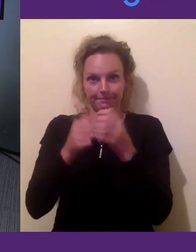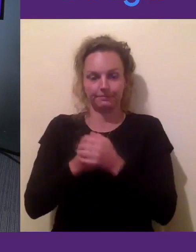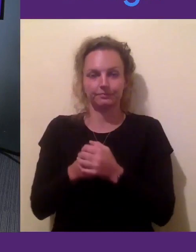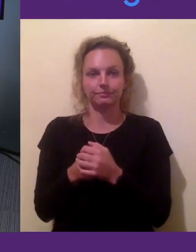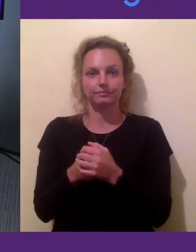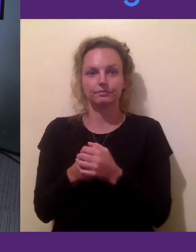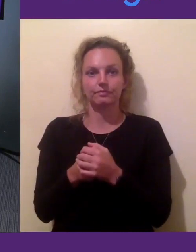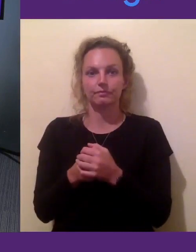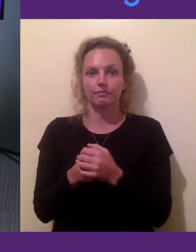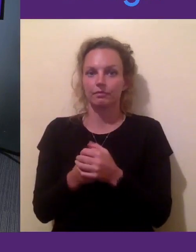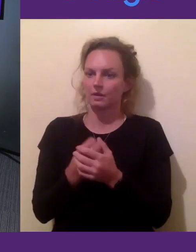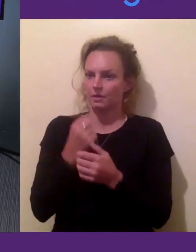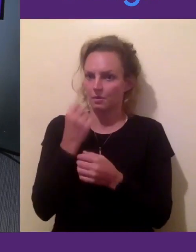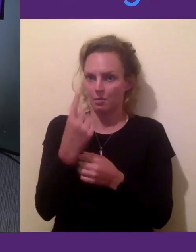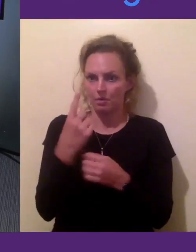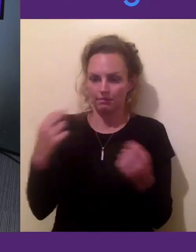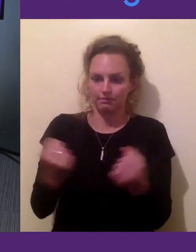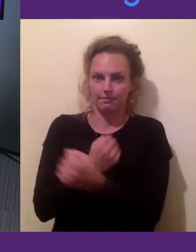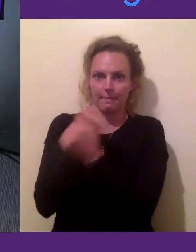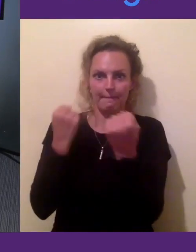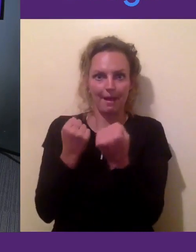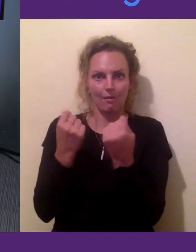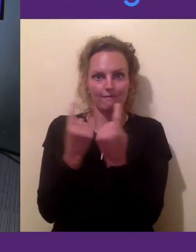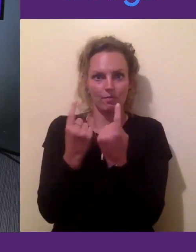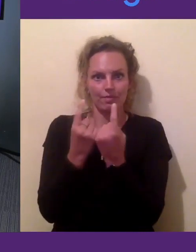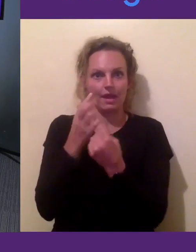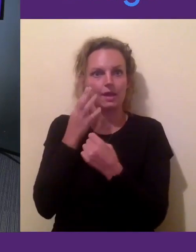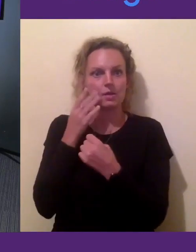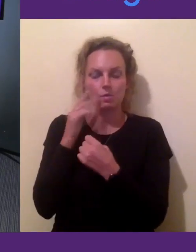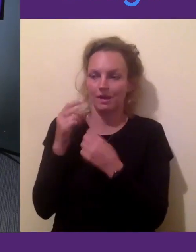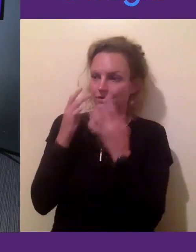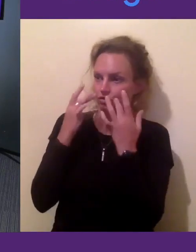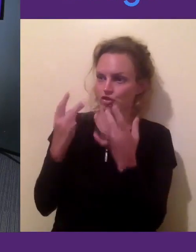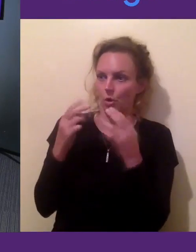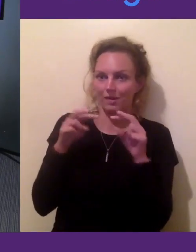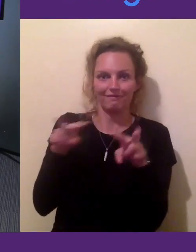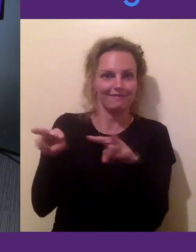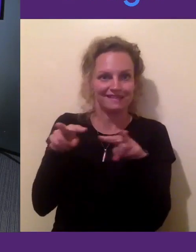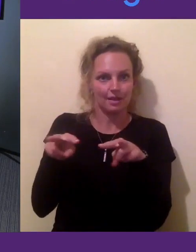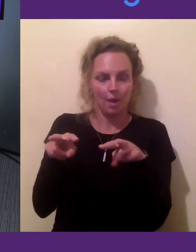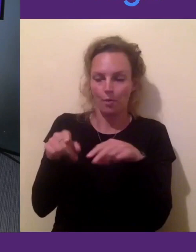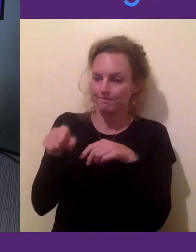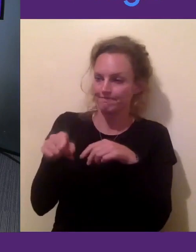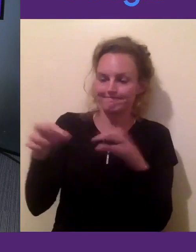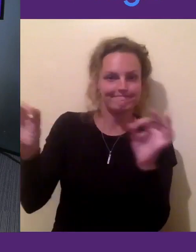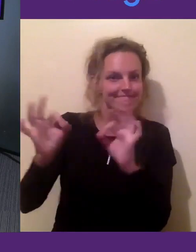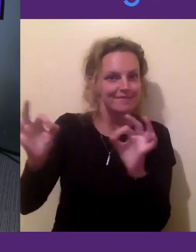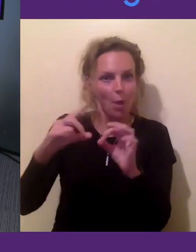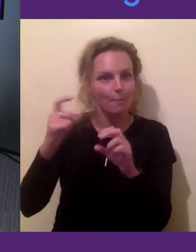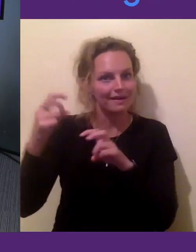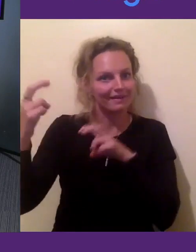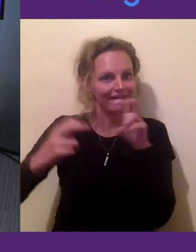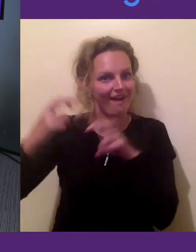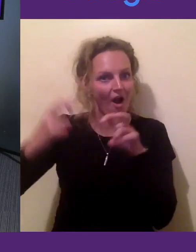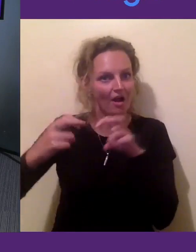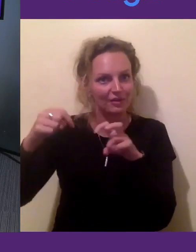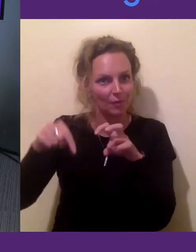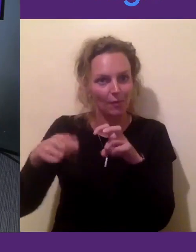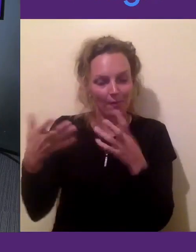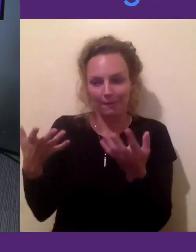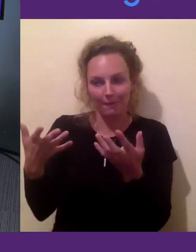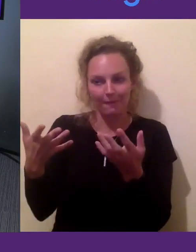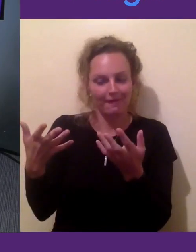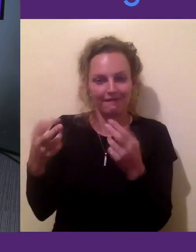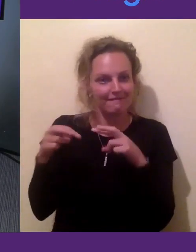is no one can argue with a video. Addy is an avid snowboarder as well. No one can argue with